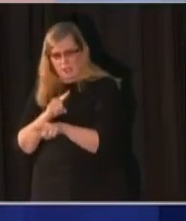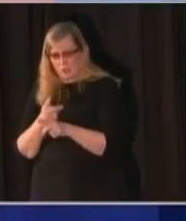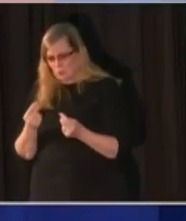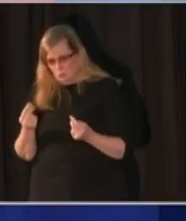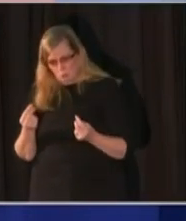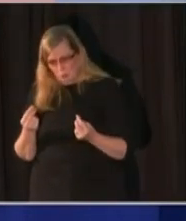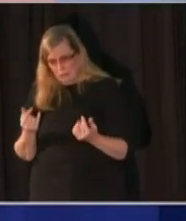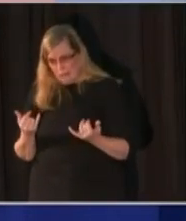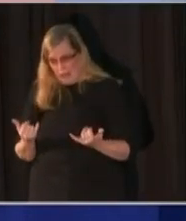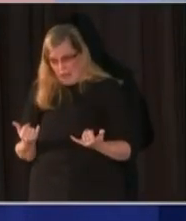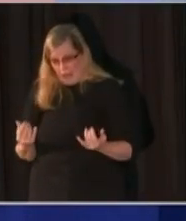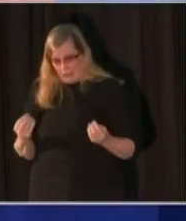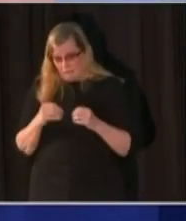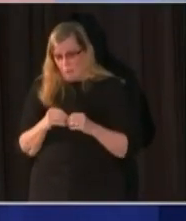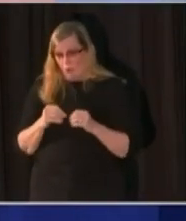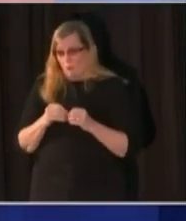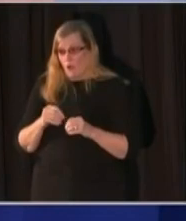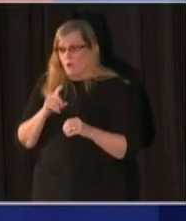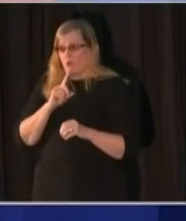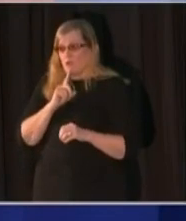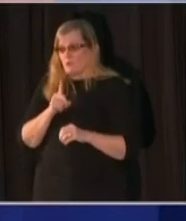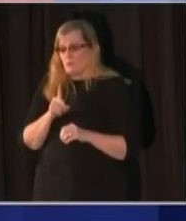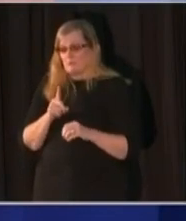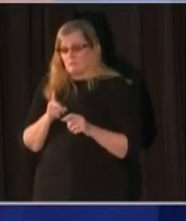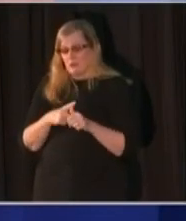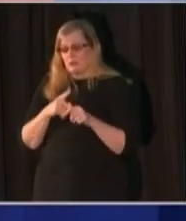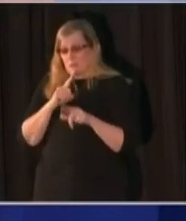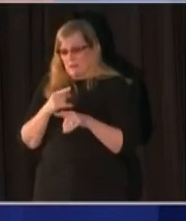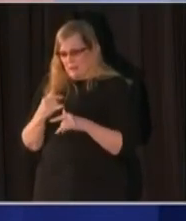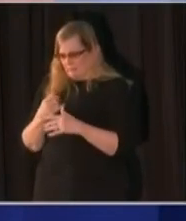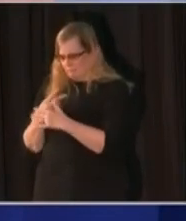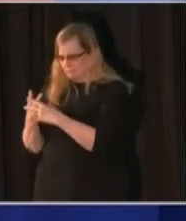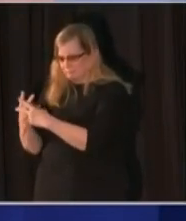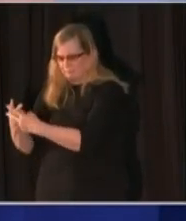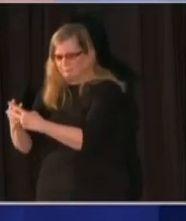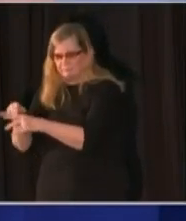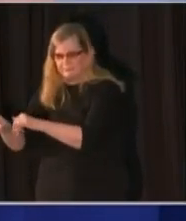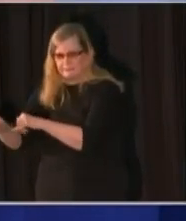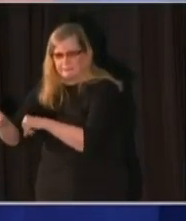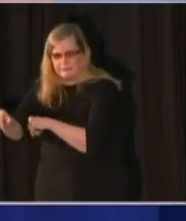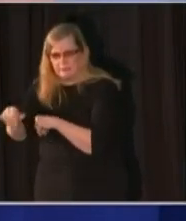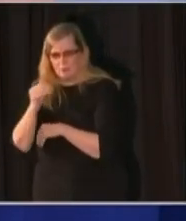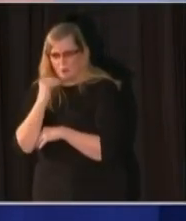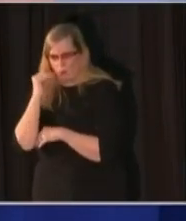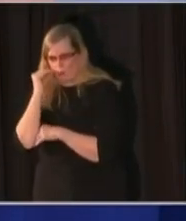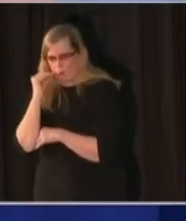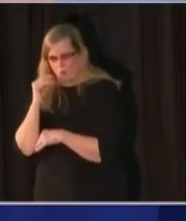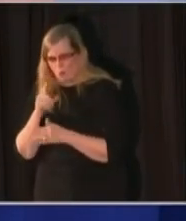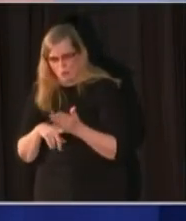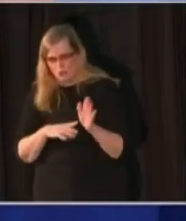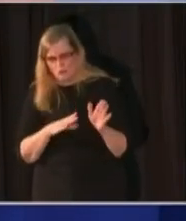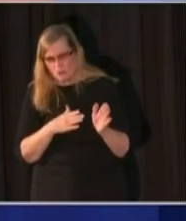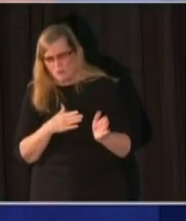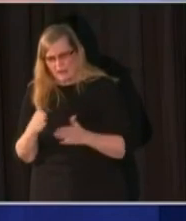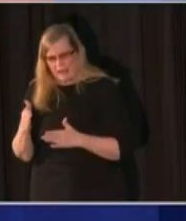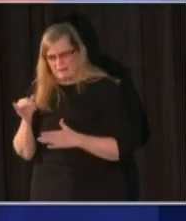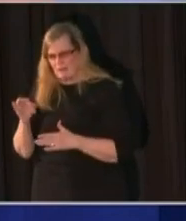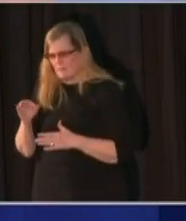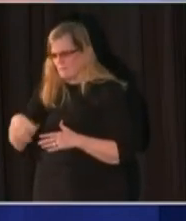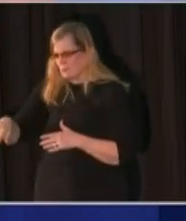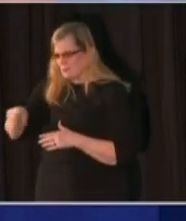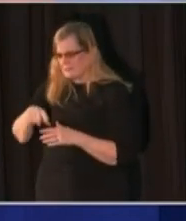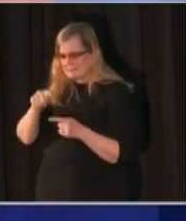responders quarantining, what are your plans as far as making changes to the collective bargaining agreements or overtime and